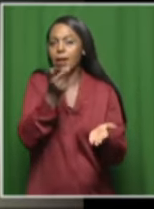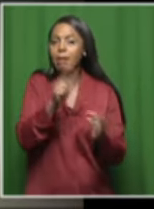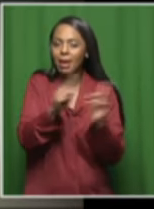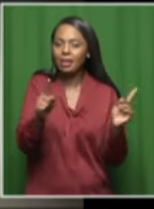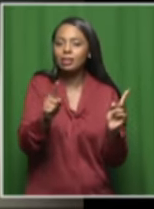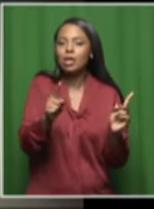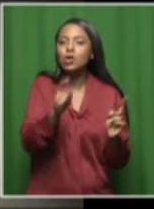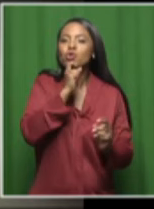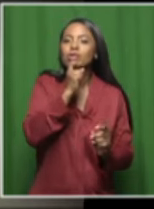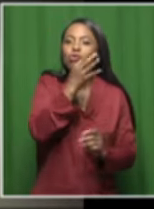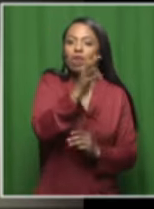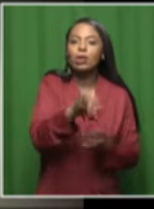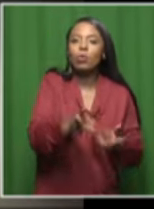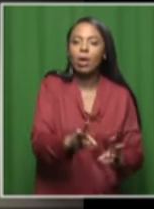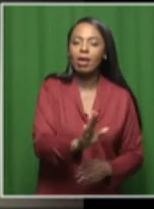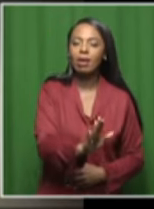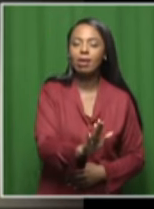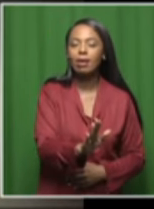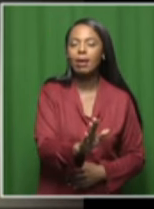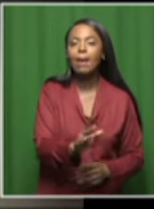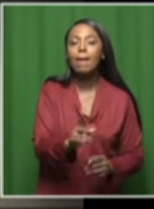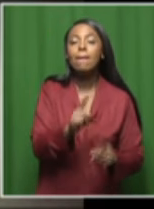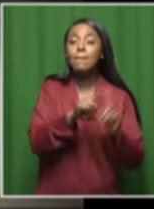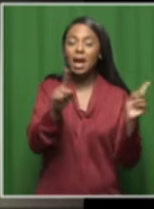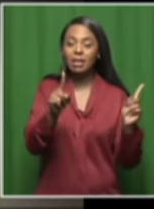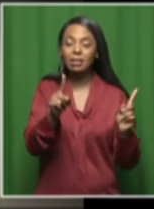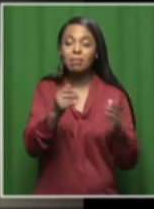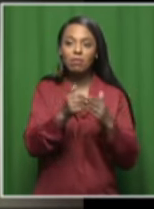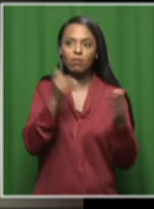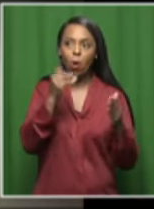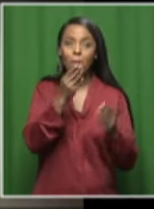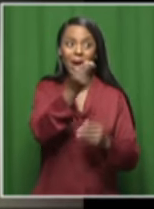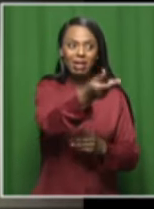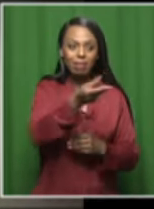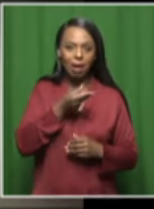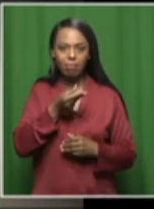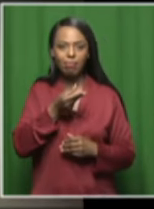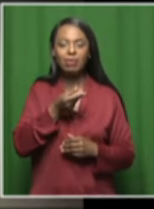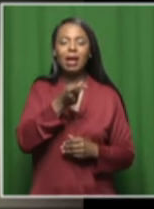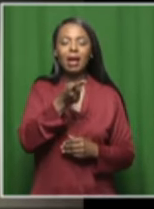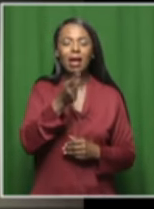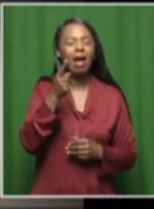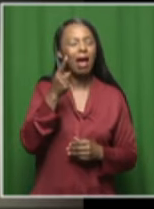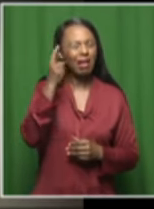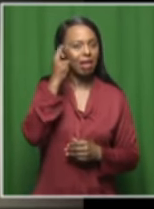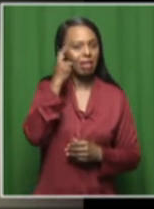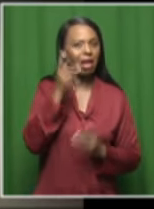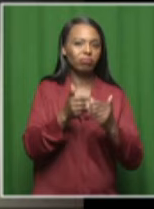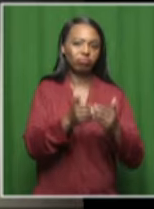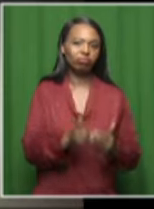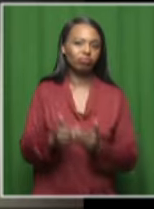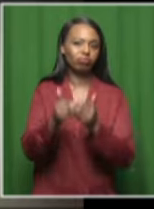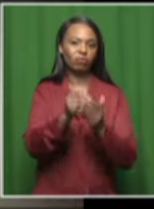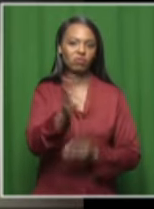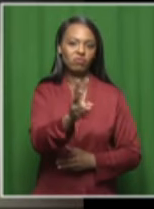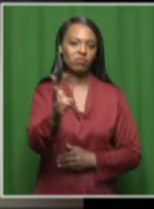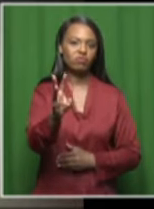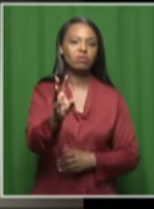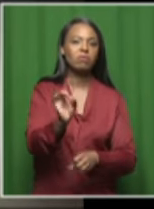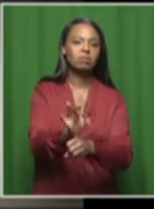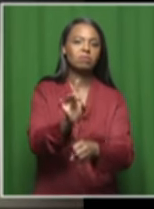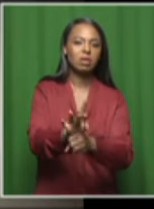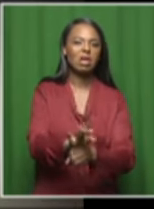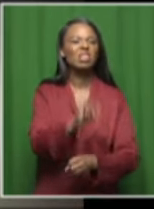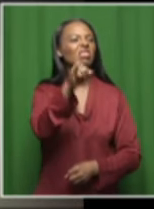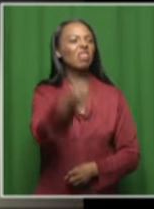But it's very important to think carefully about that and have an eye on the future and the long term, and to really avoid taking the money out for things